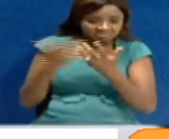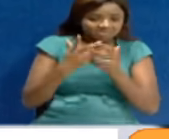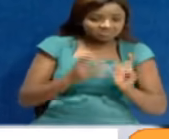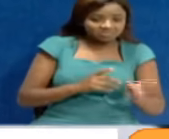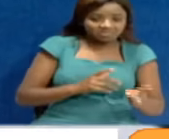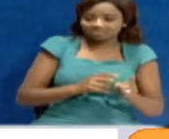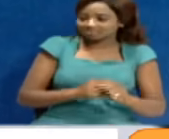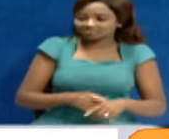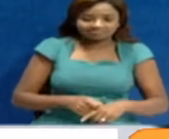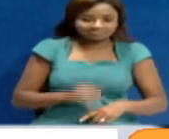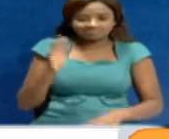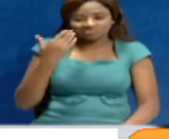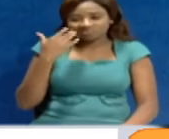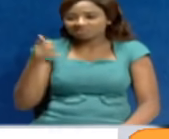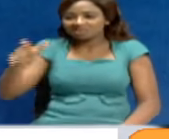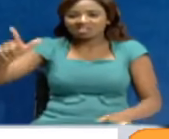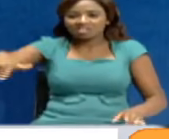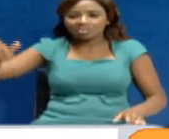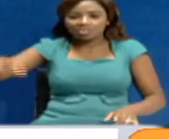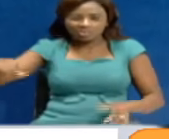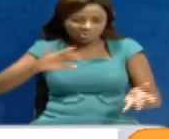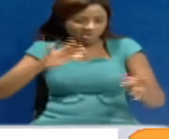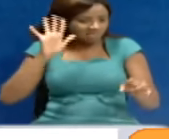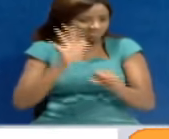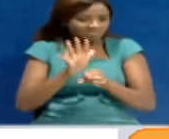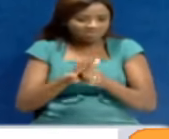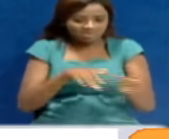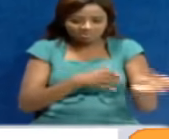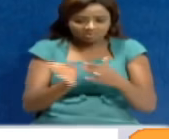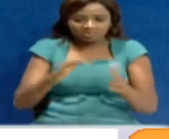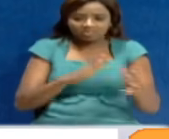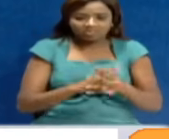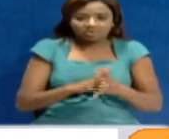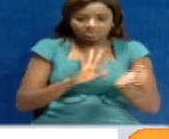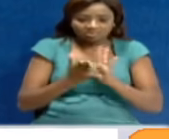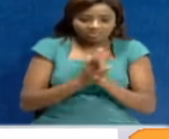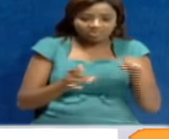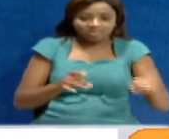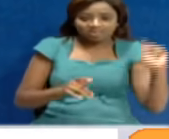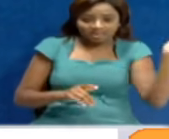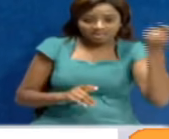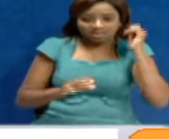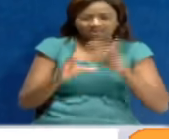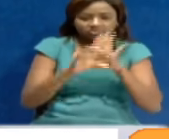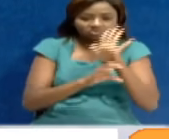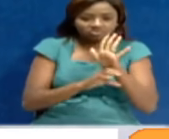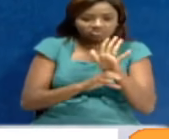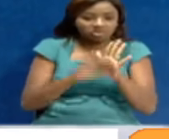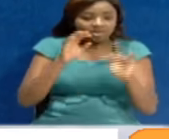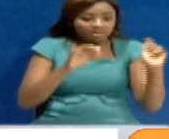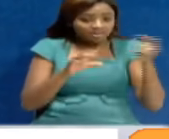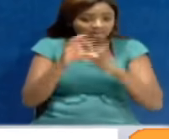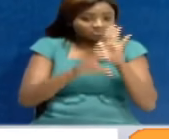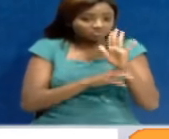Constitution is slightly inferior, and in many ways, very, very inferior compared to what the Kenyan Constitution is in terms